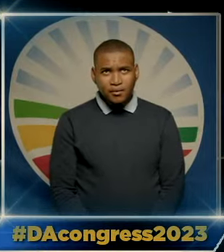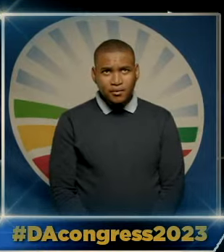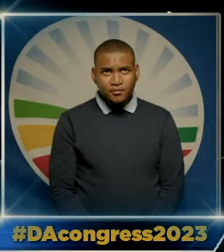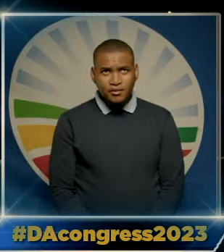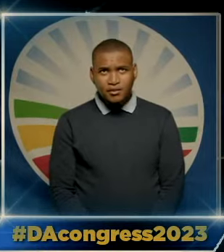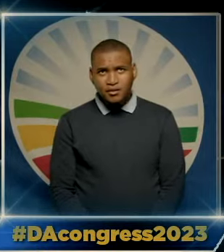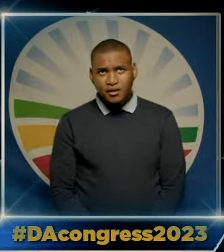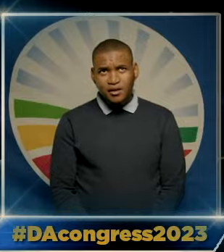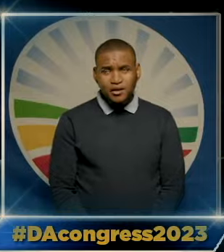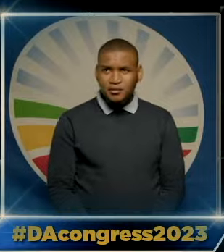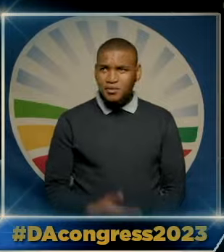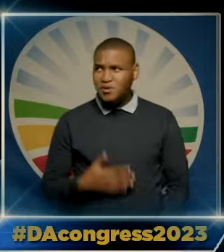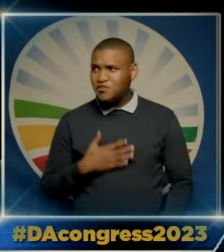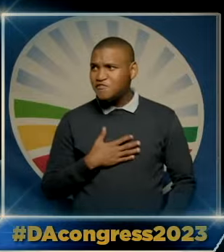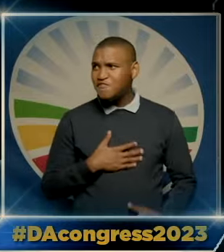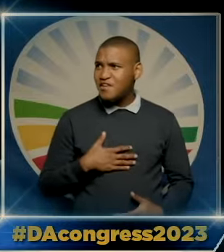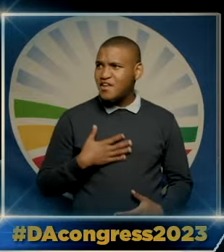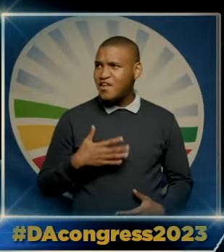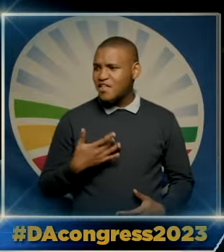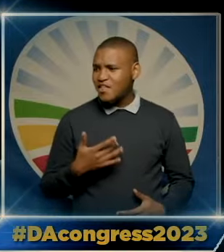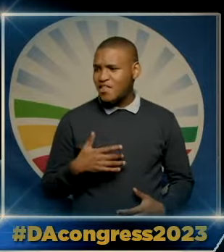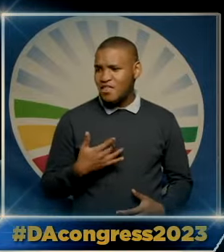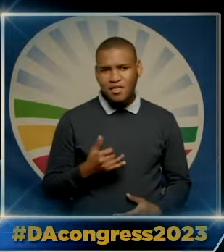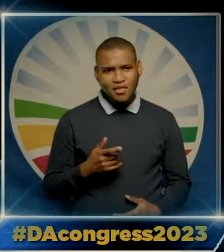what a feeling.